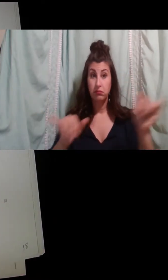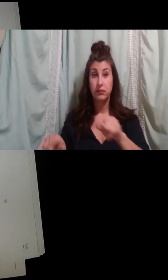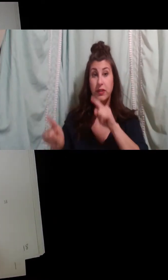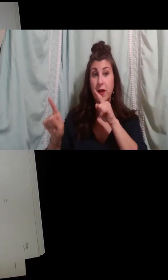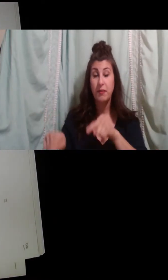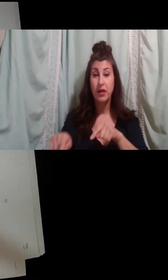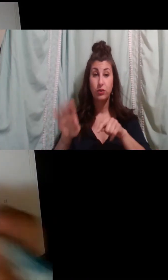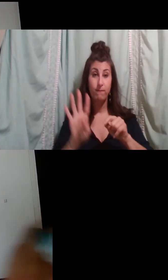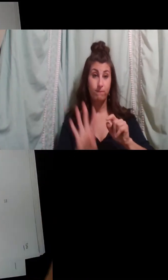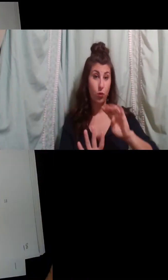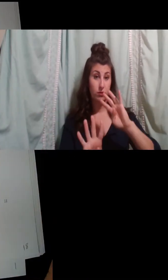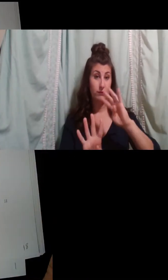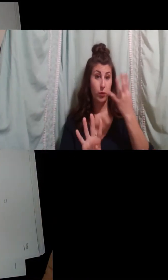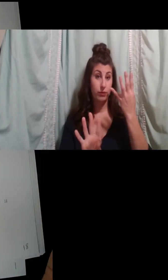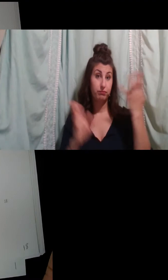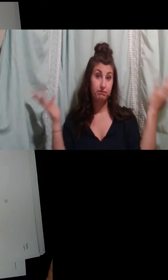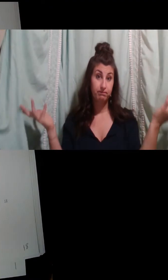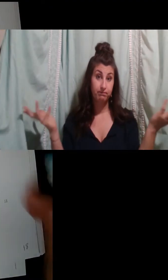and I get the same answer.